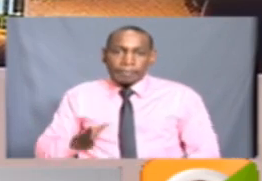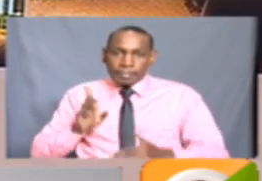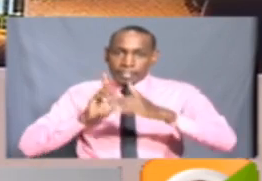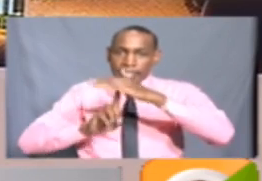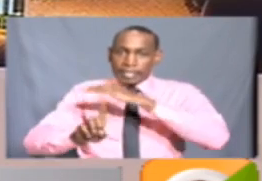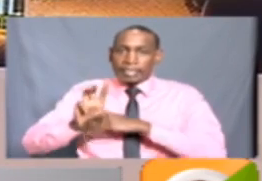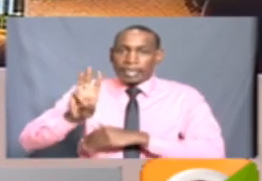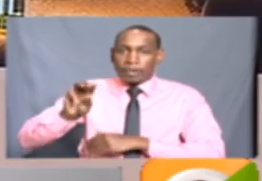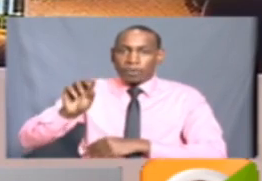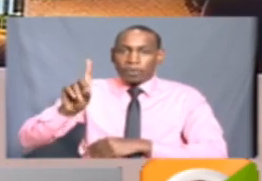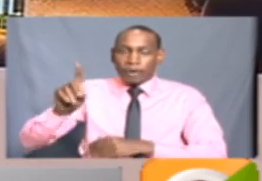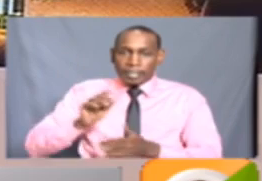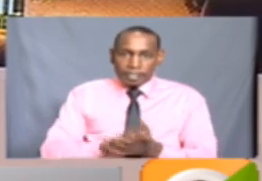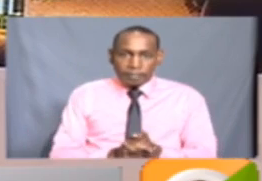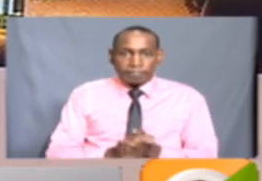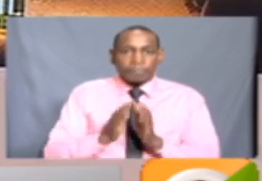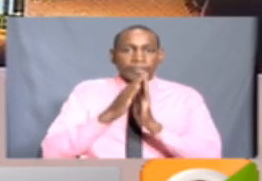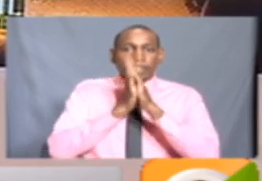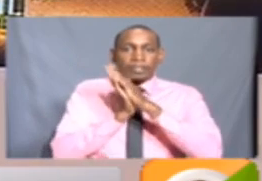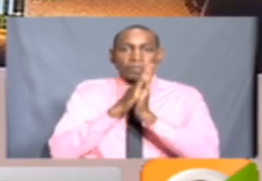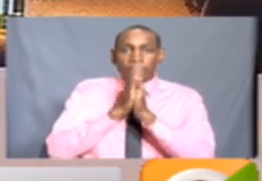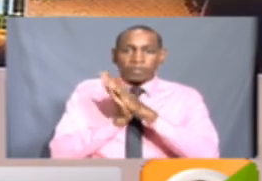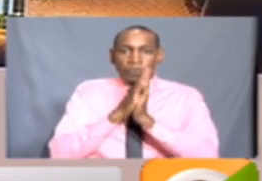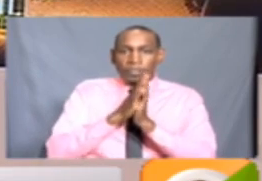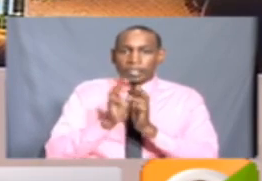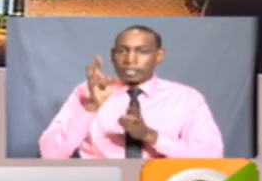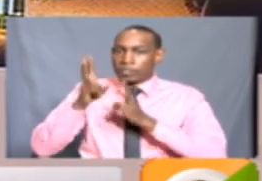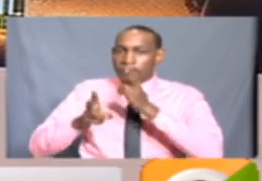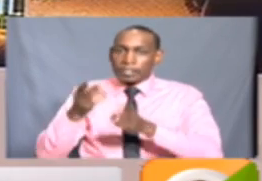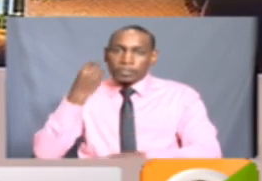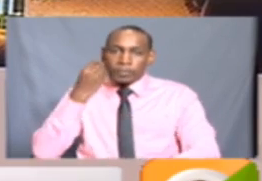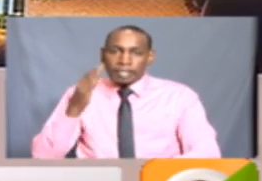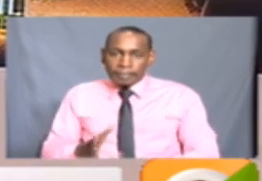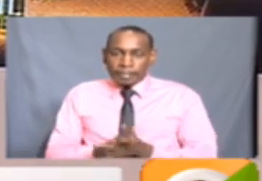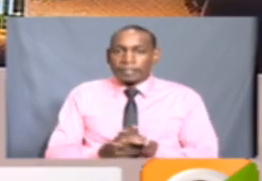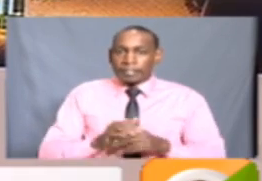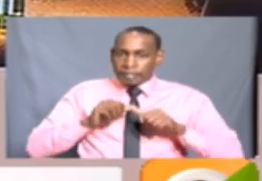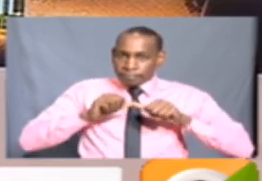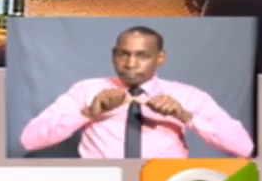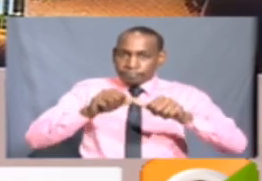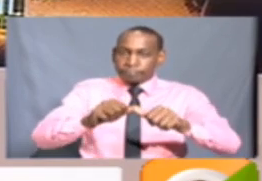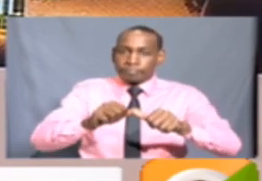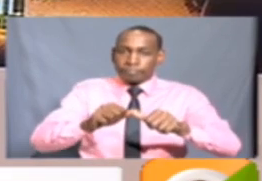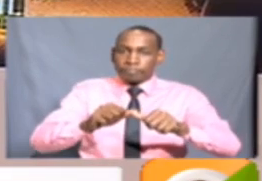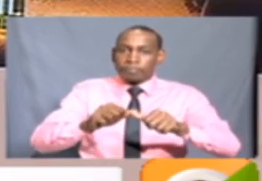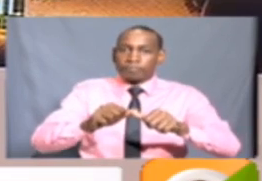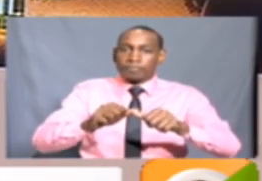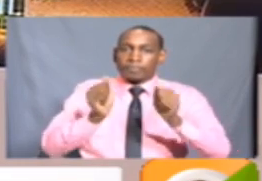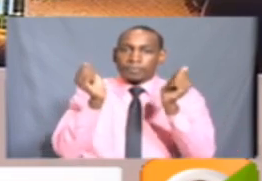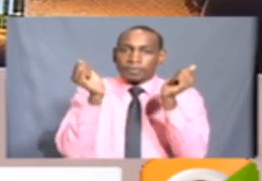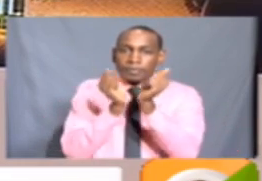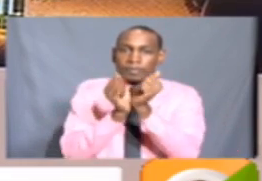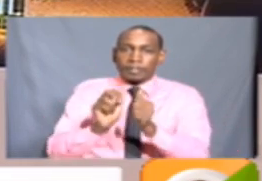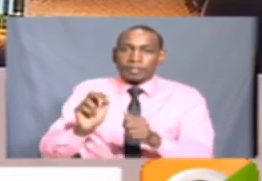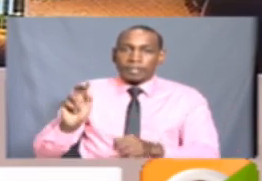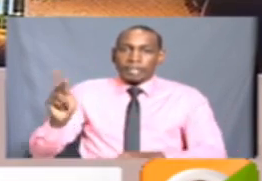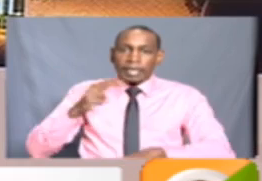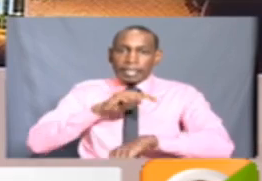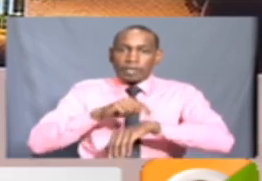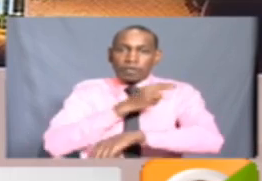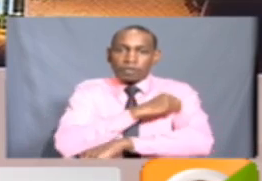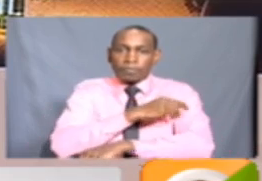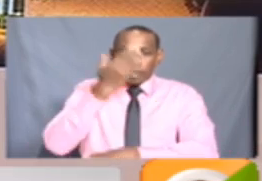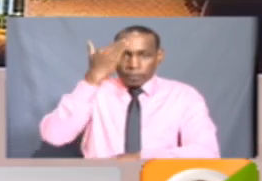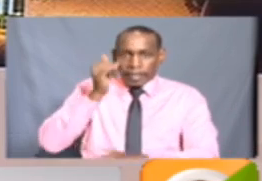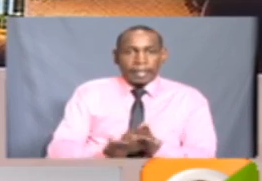wards. This is the story of close to 22 patients who are still stuck at the Kenyatta National Hospital because they